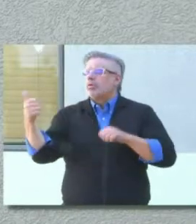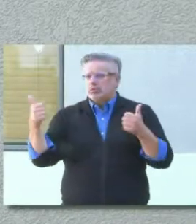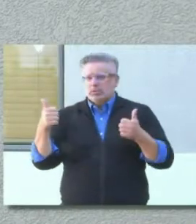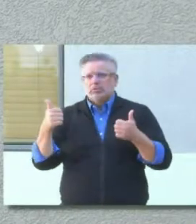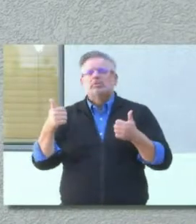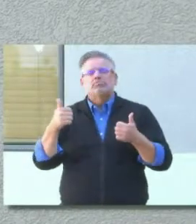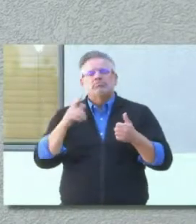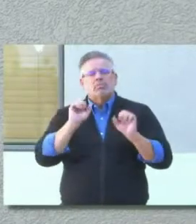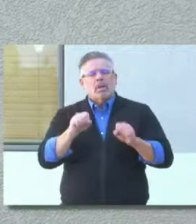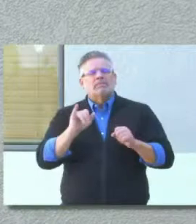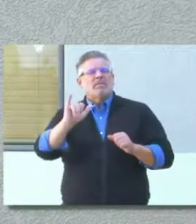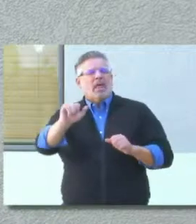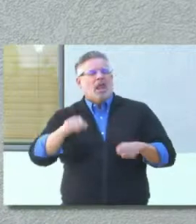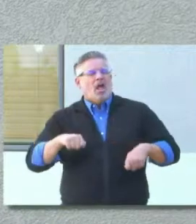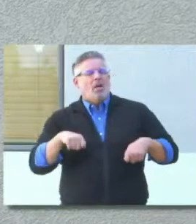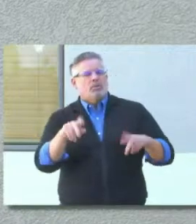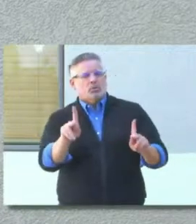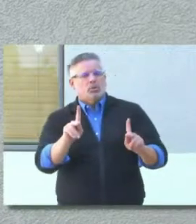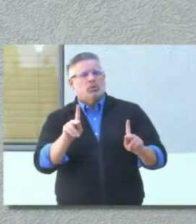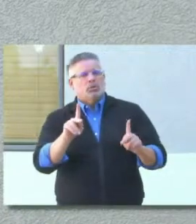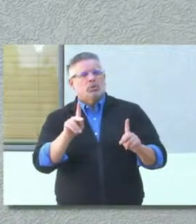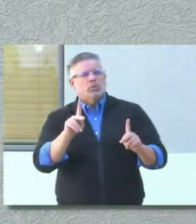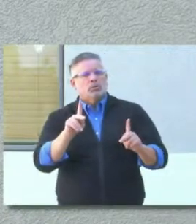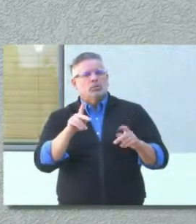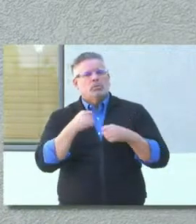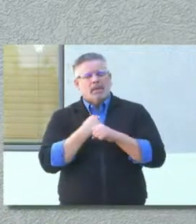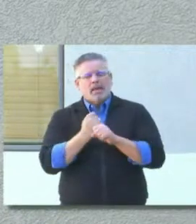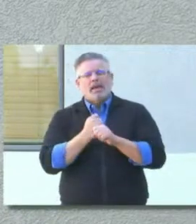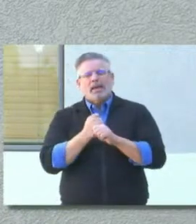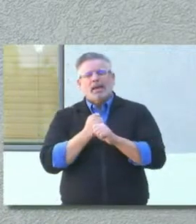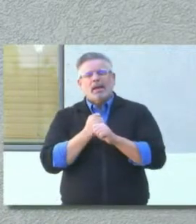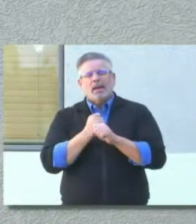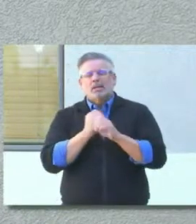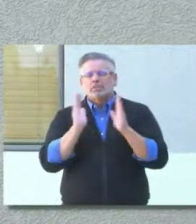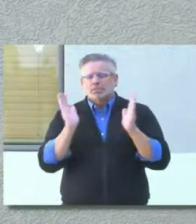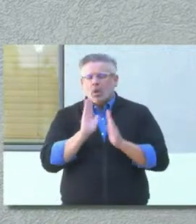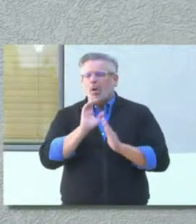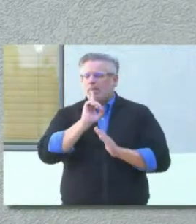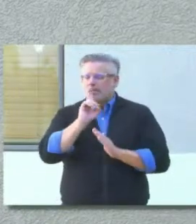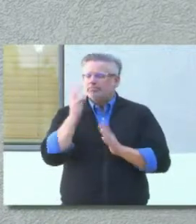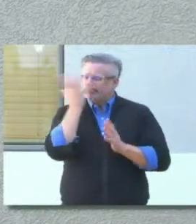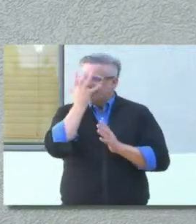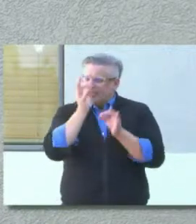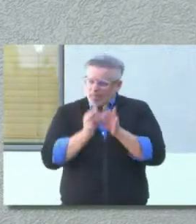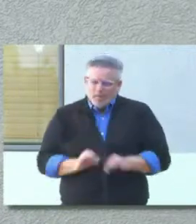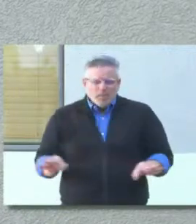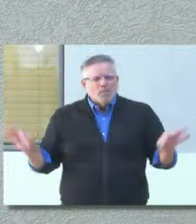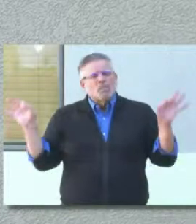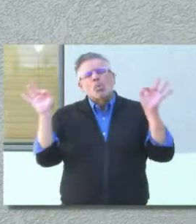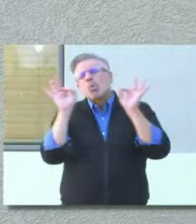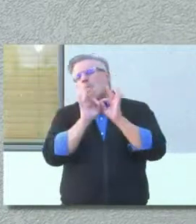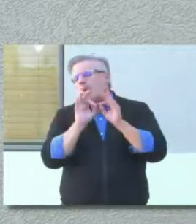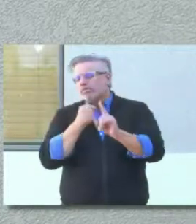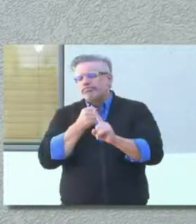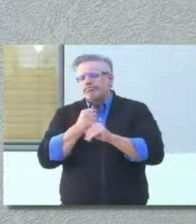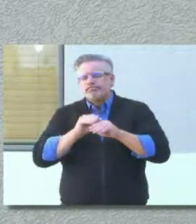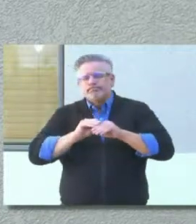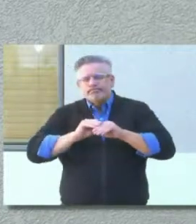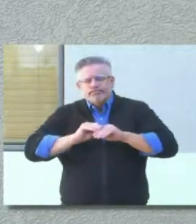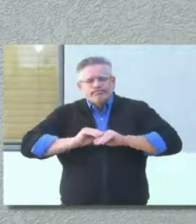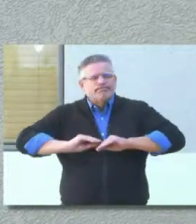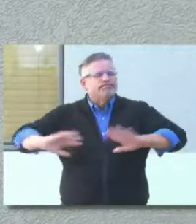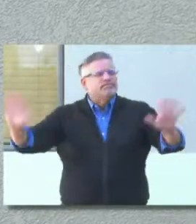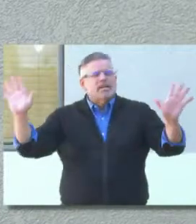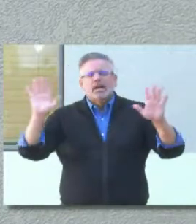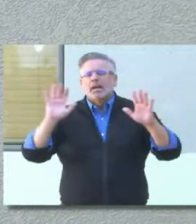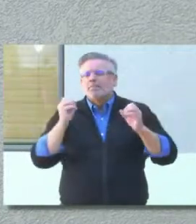made possible that opportunity to make a small but demonstrable impact on the lives of many